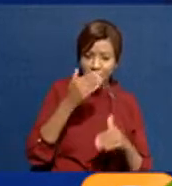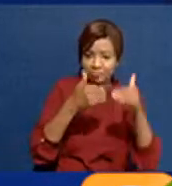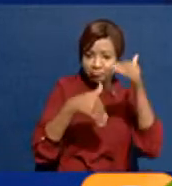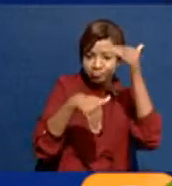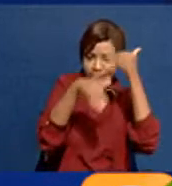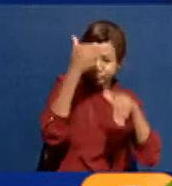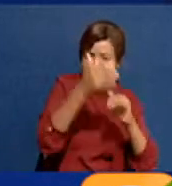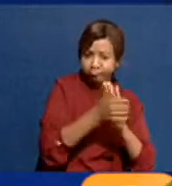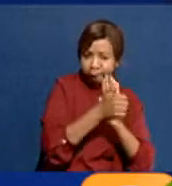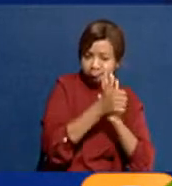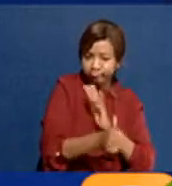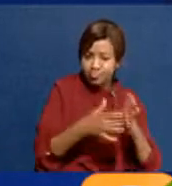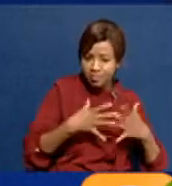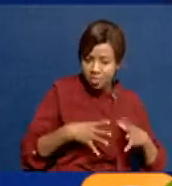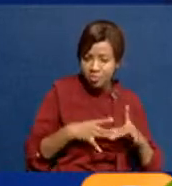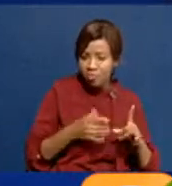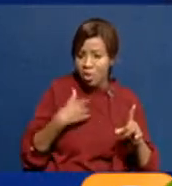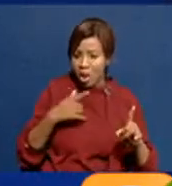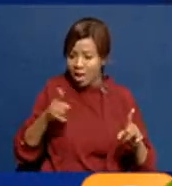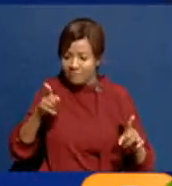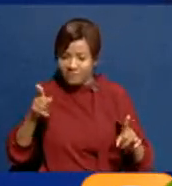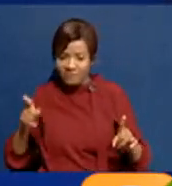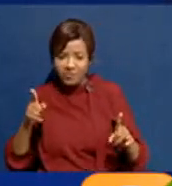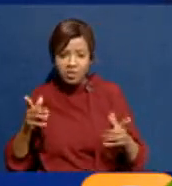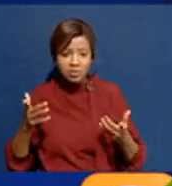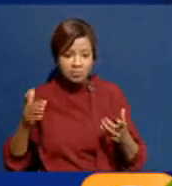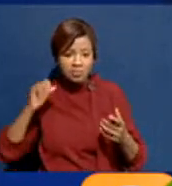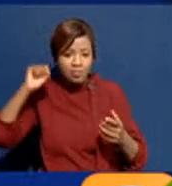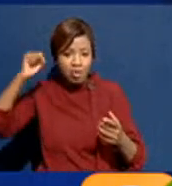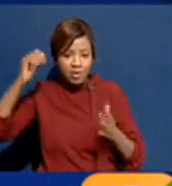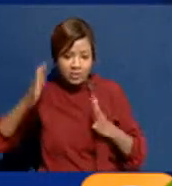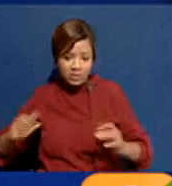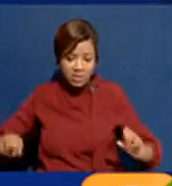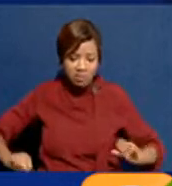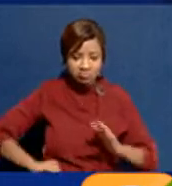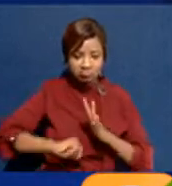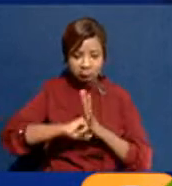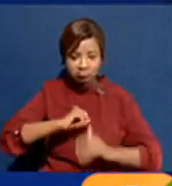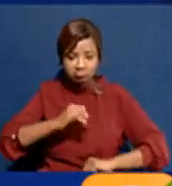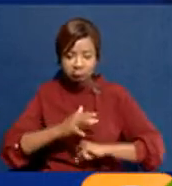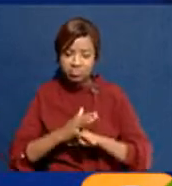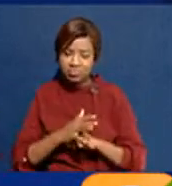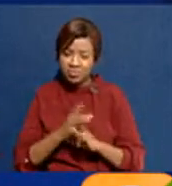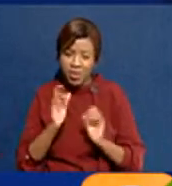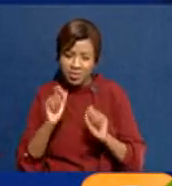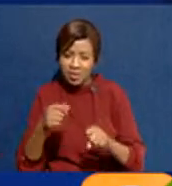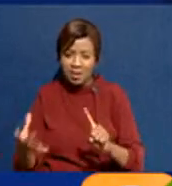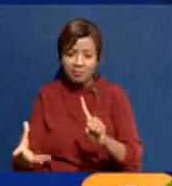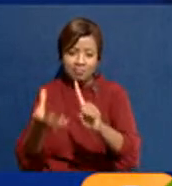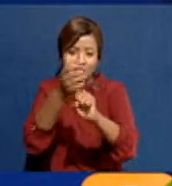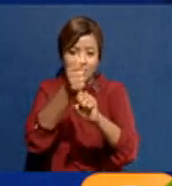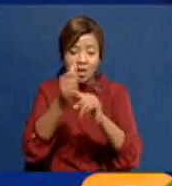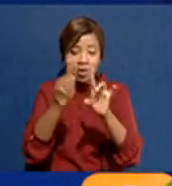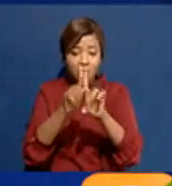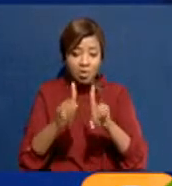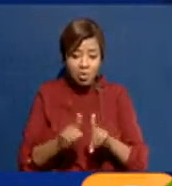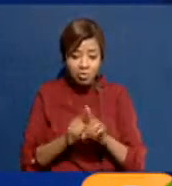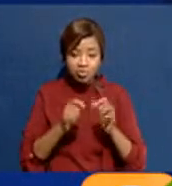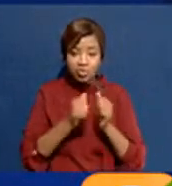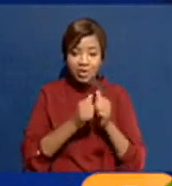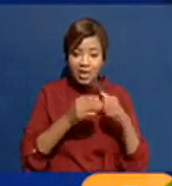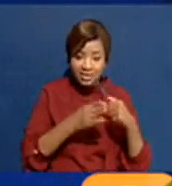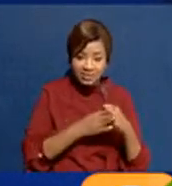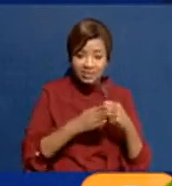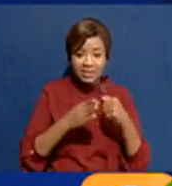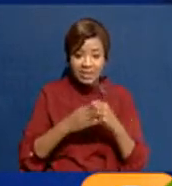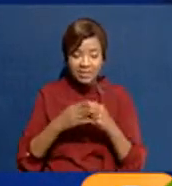know, supporting this, then there is a chance of actually us getting there. Just again to remind us, I think 1998 or